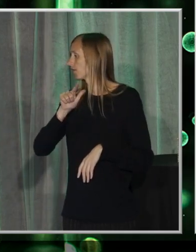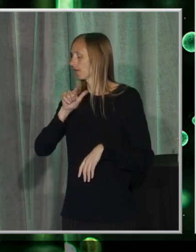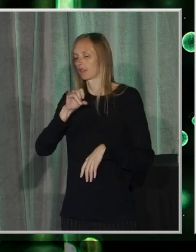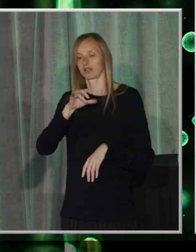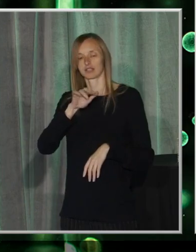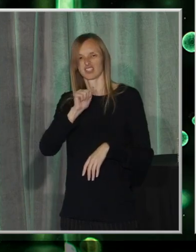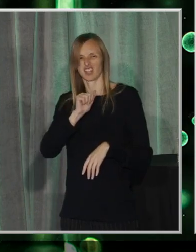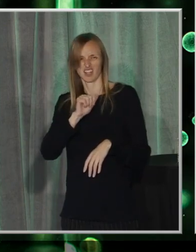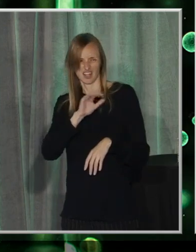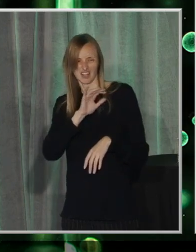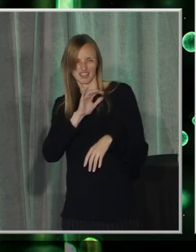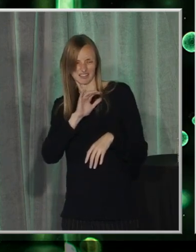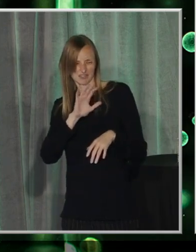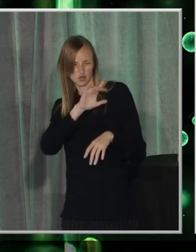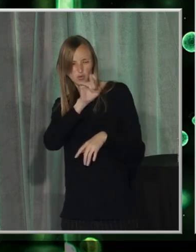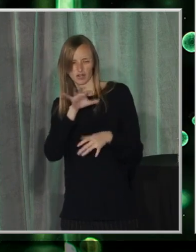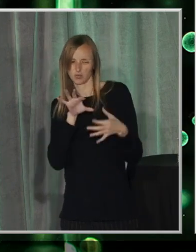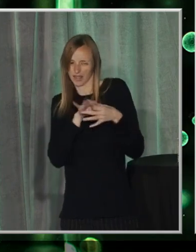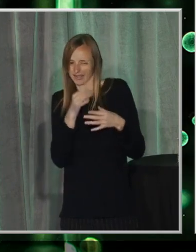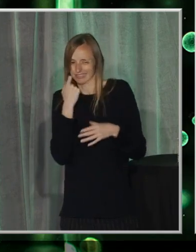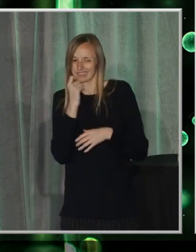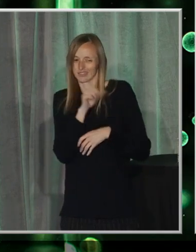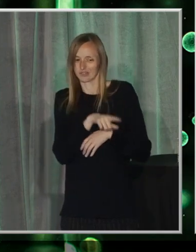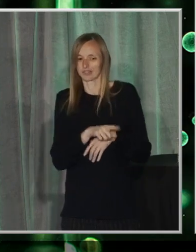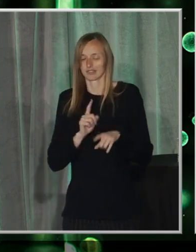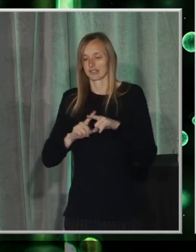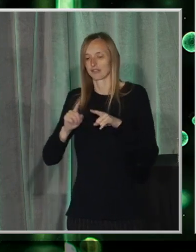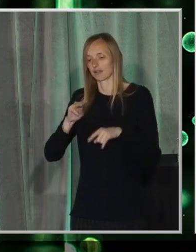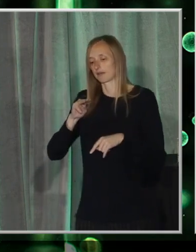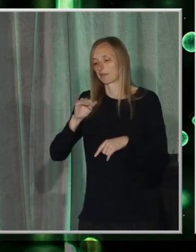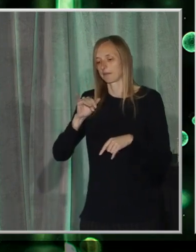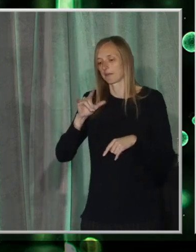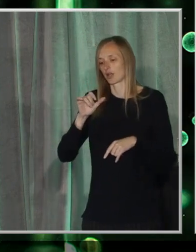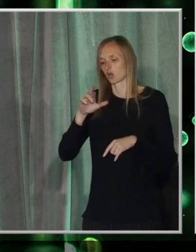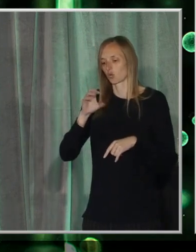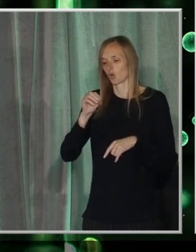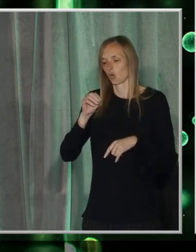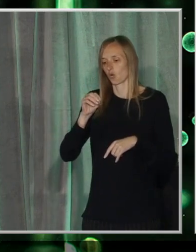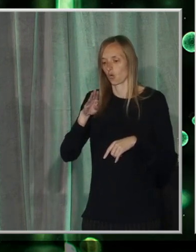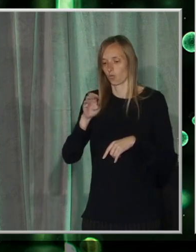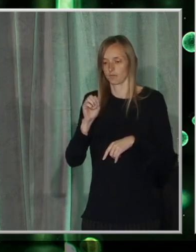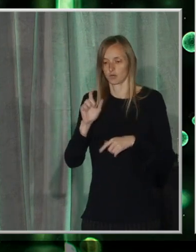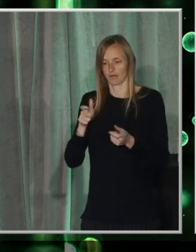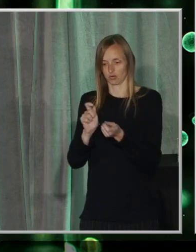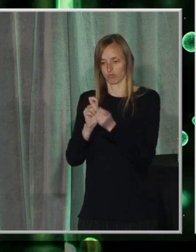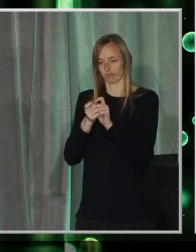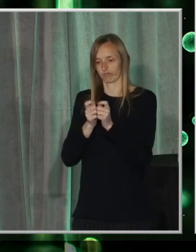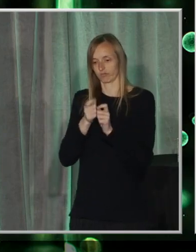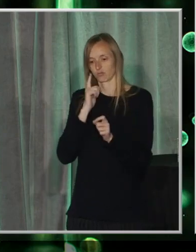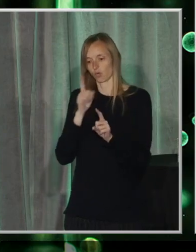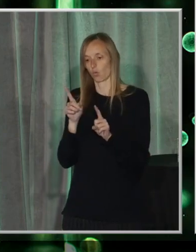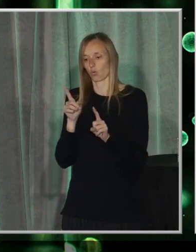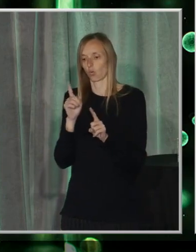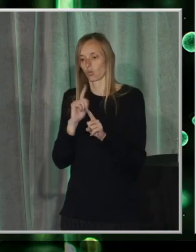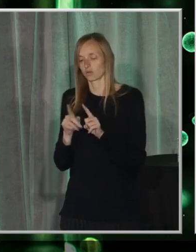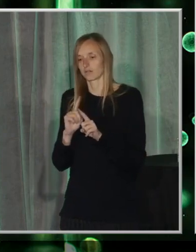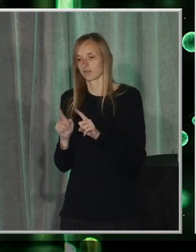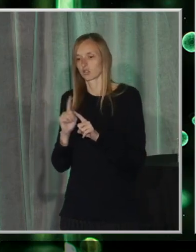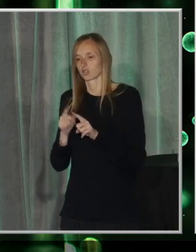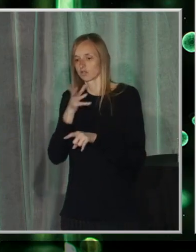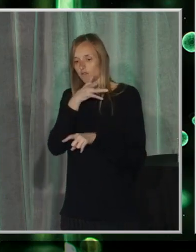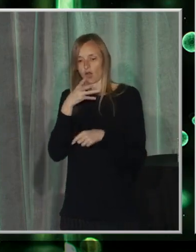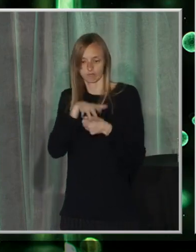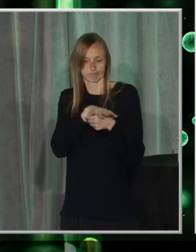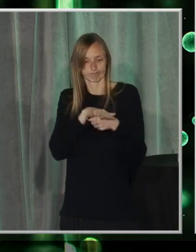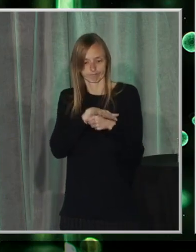one? So the different microbes that you need to customize for different farming